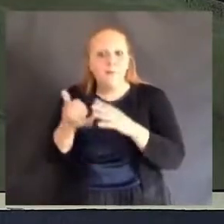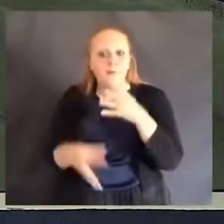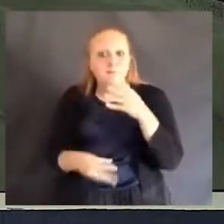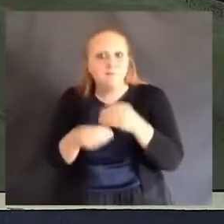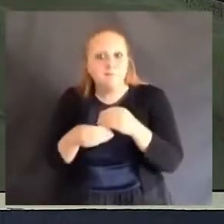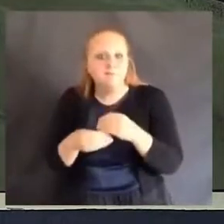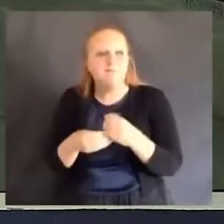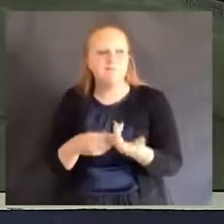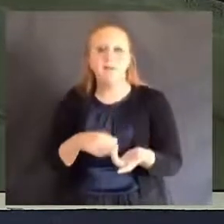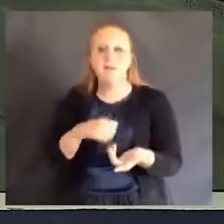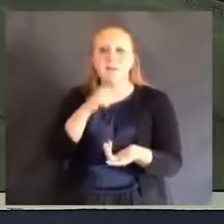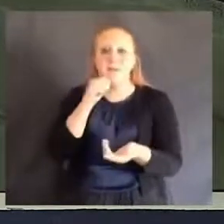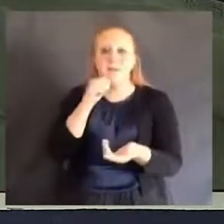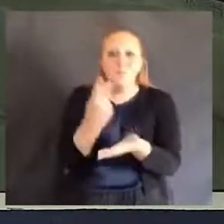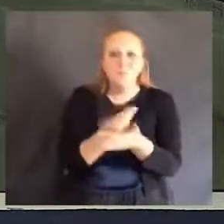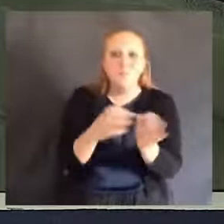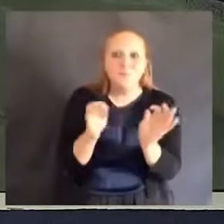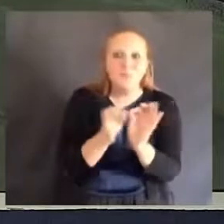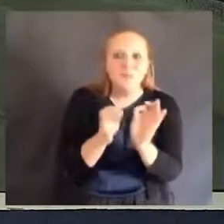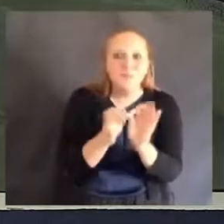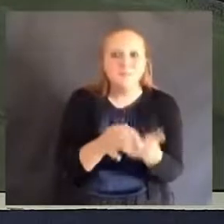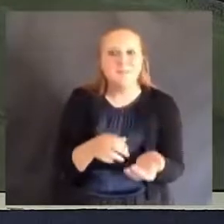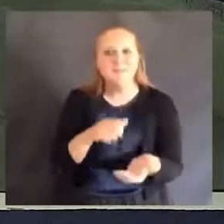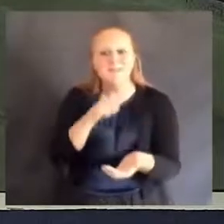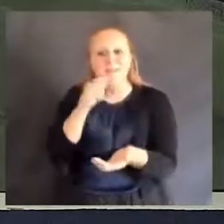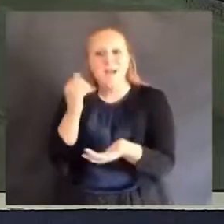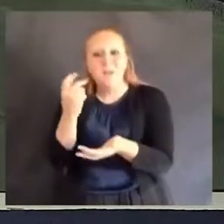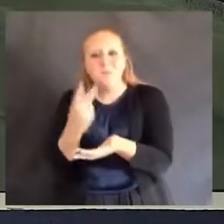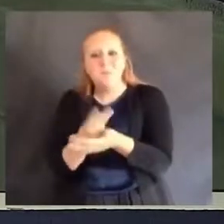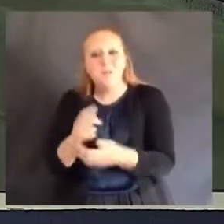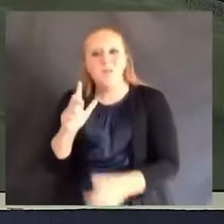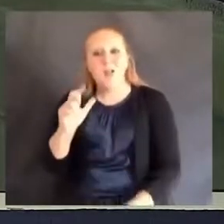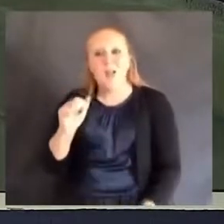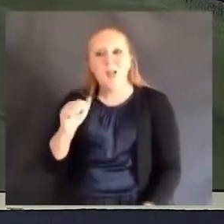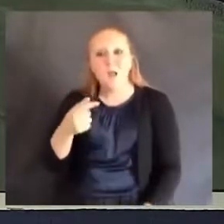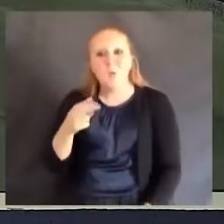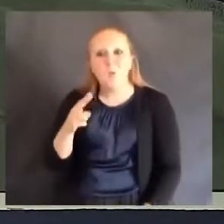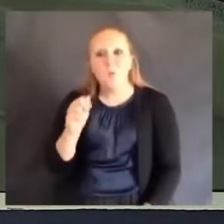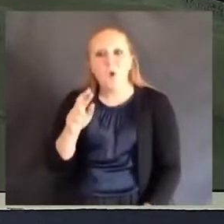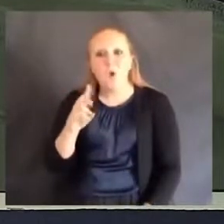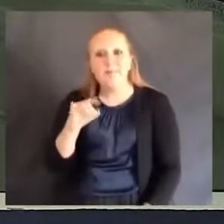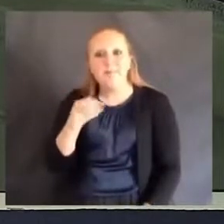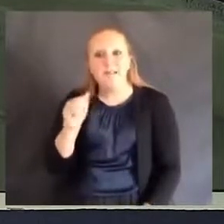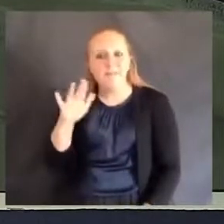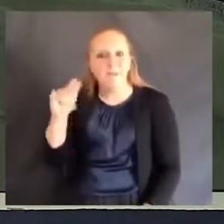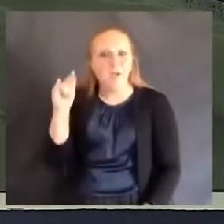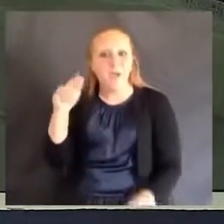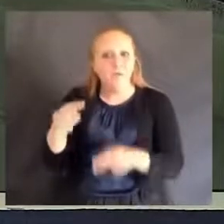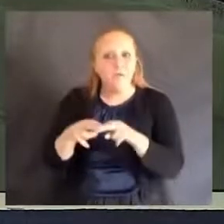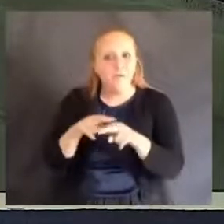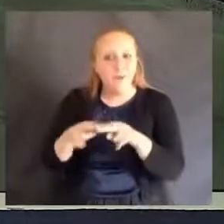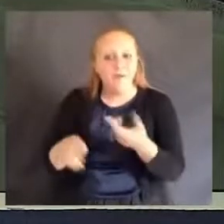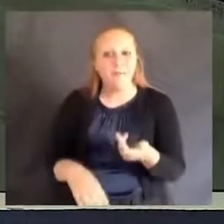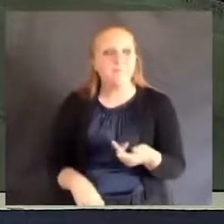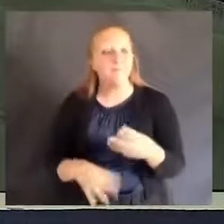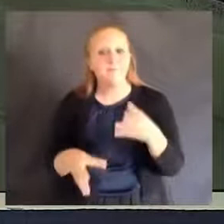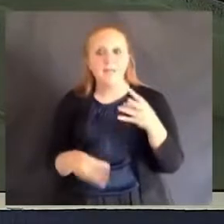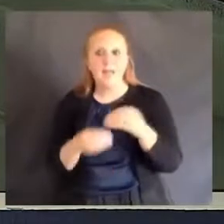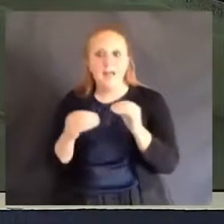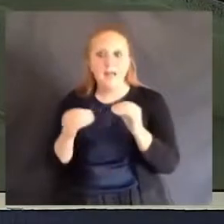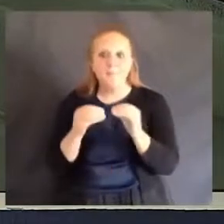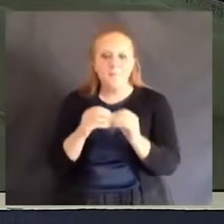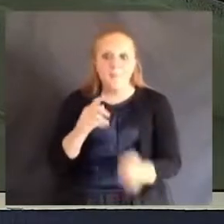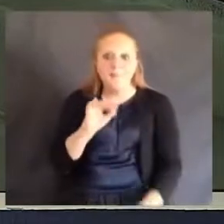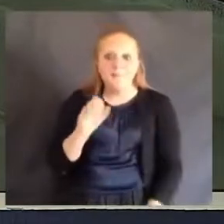congestion pricing? Not approve LaGuardia's air train? Add an additional tax burden to us